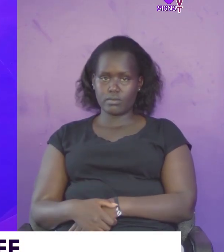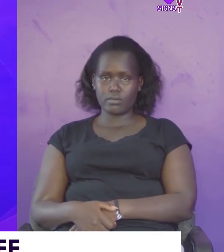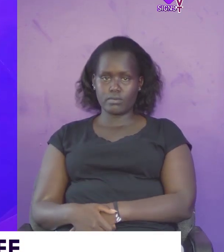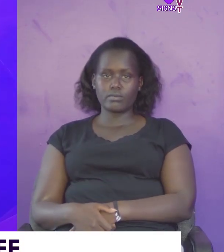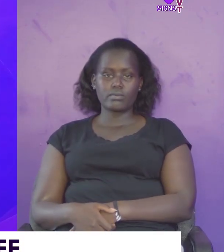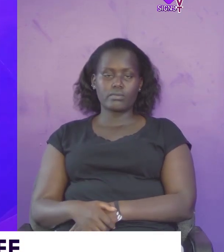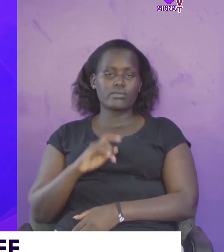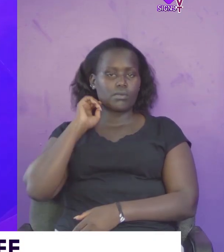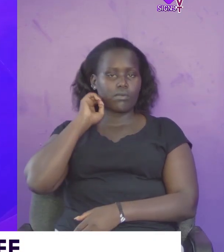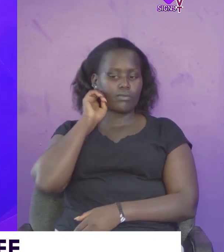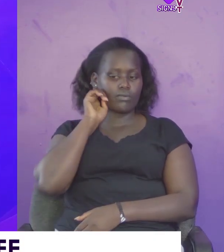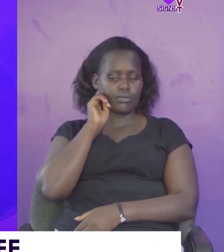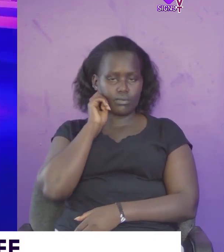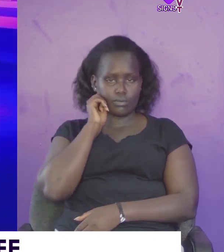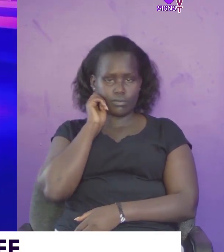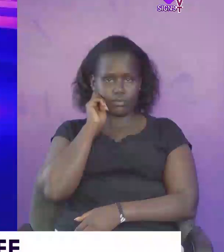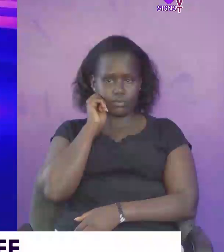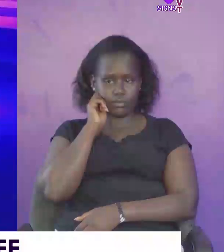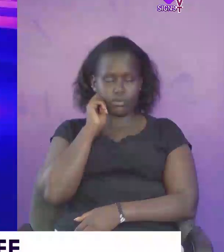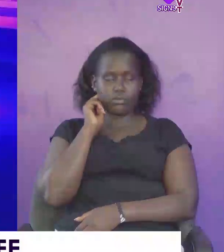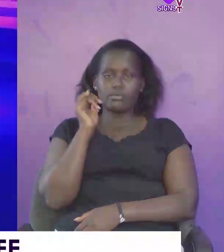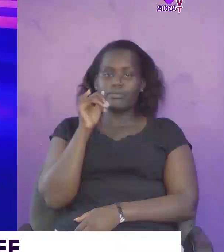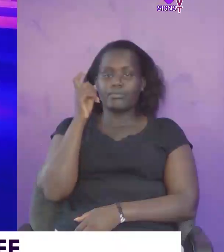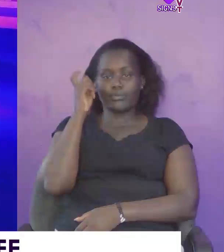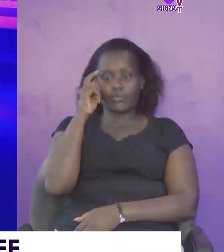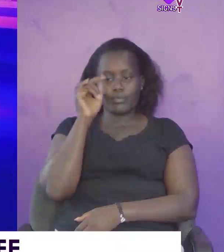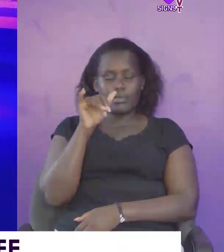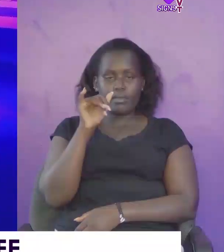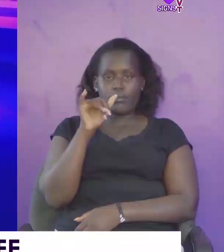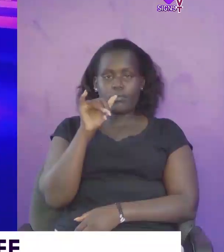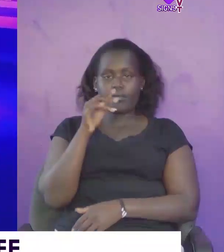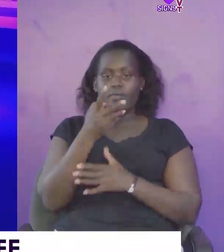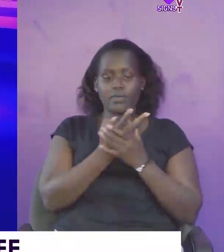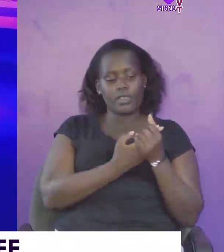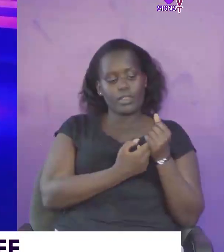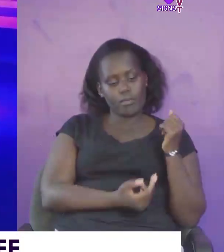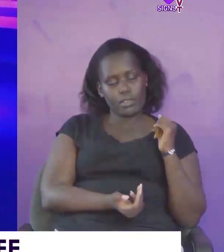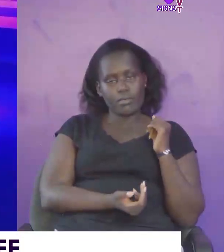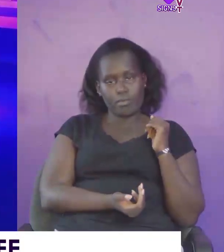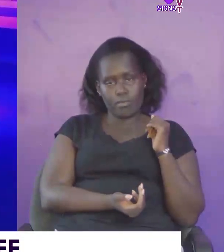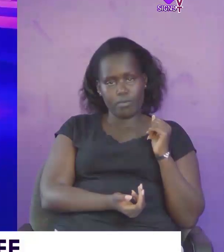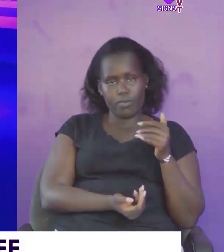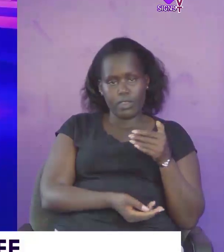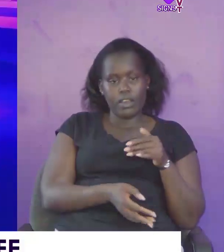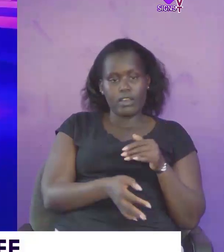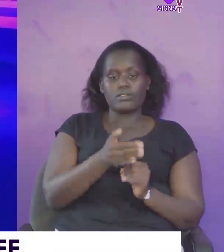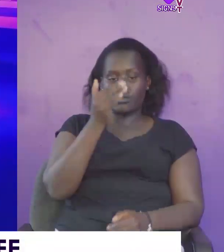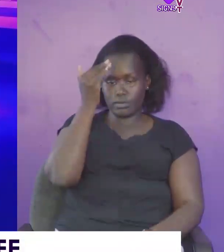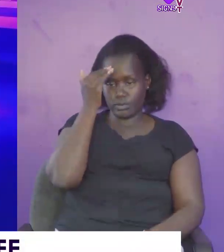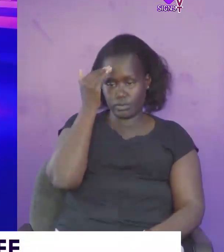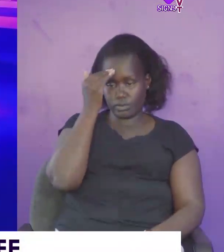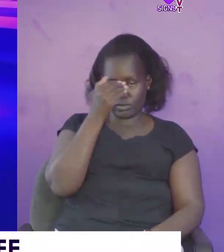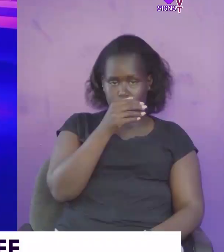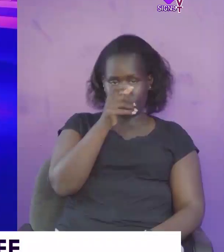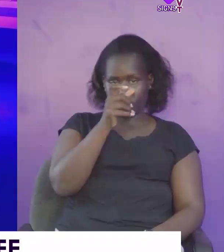Yeah, I think that one is goes much into the realization of a